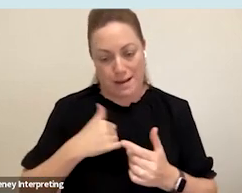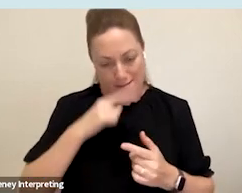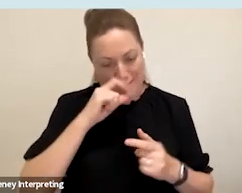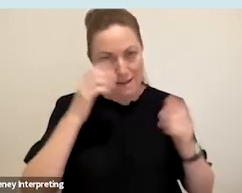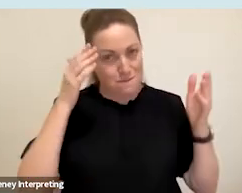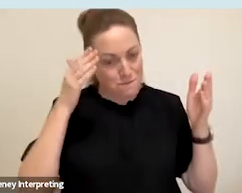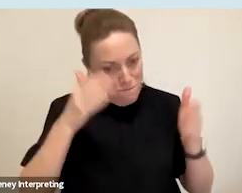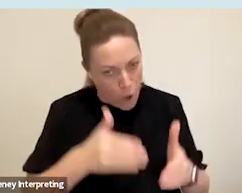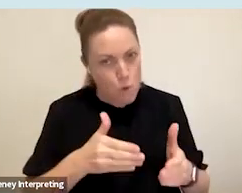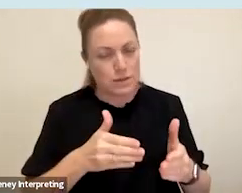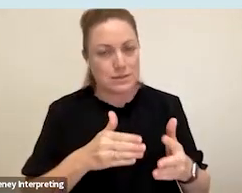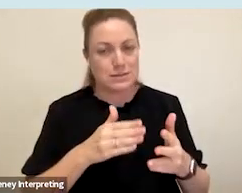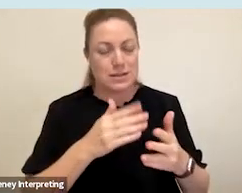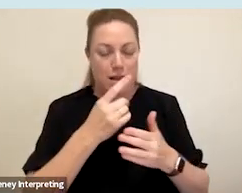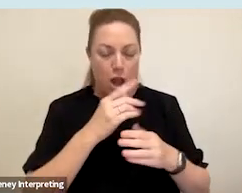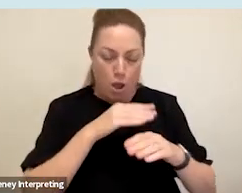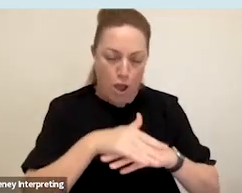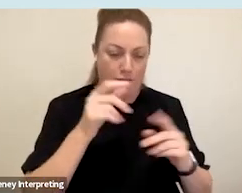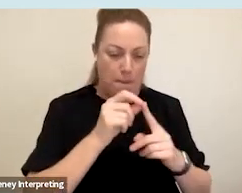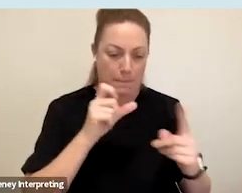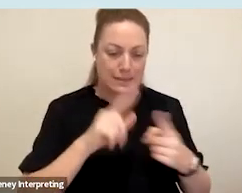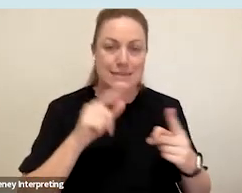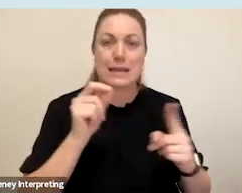focus solely about PSEP education.